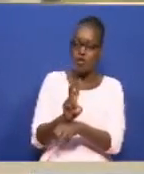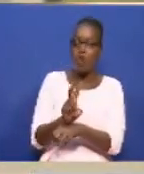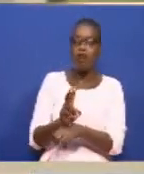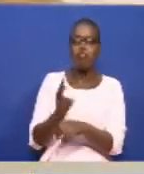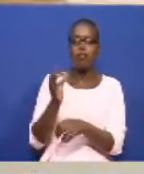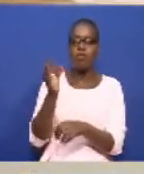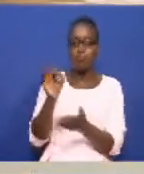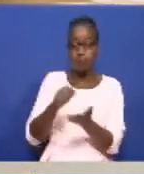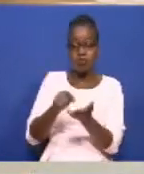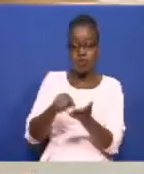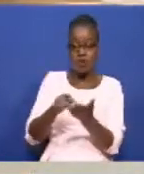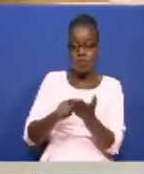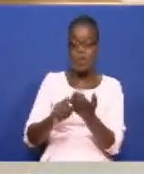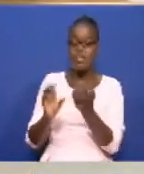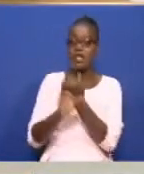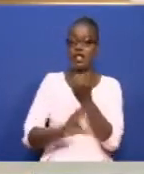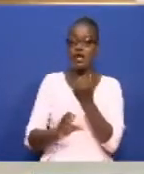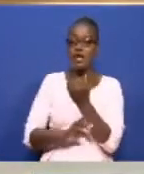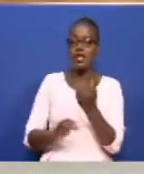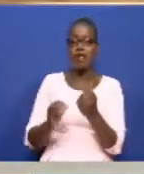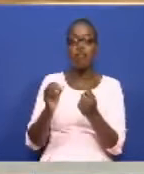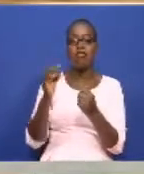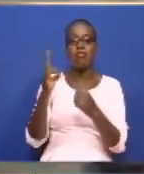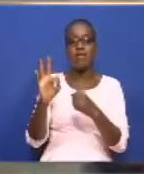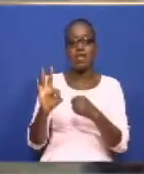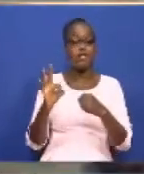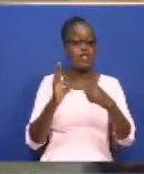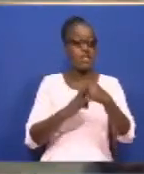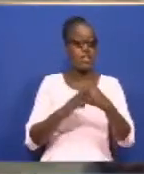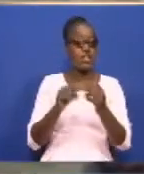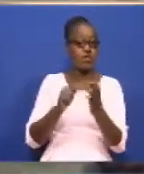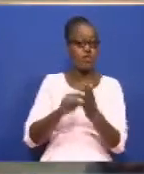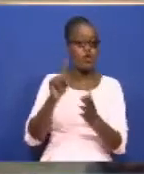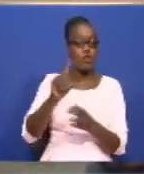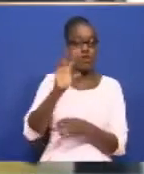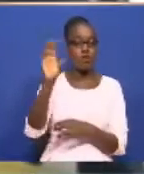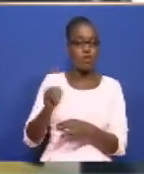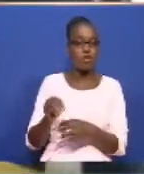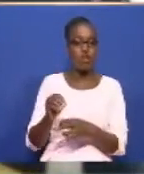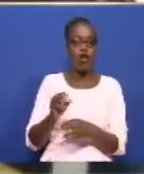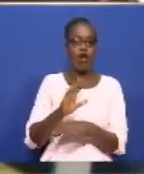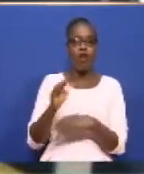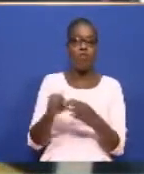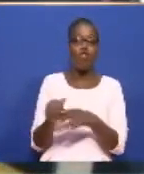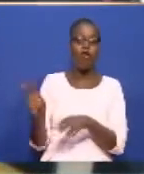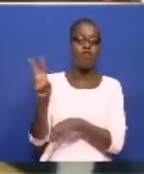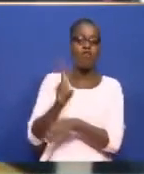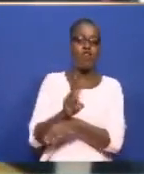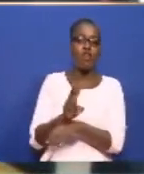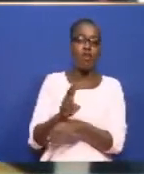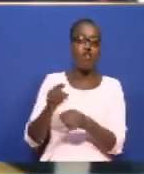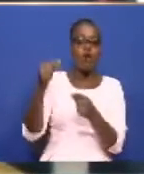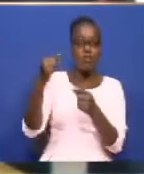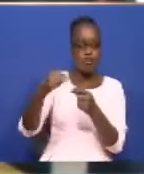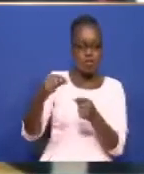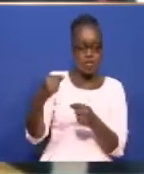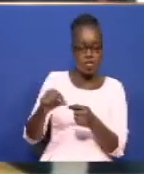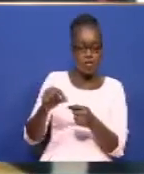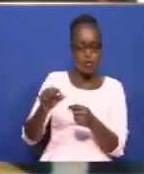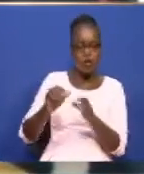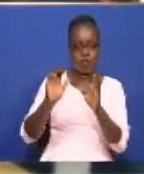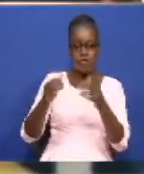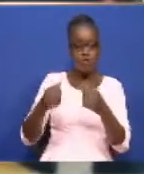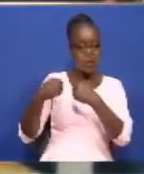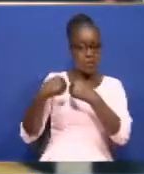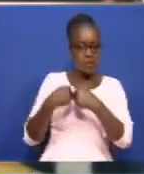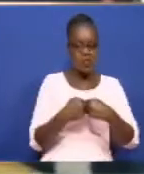country, accounting for 38.1% of the total value of exotic vegetables, farmers continue to face